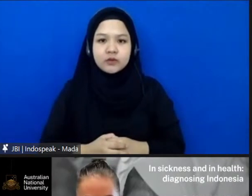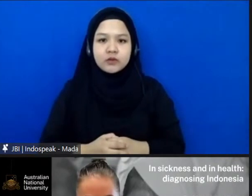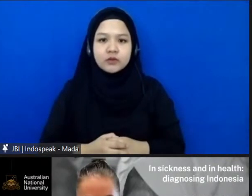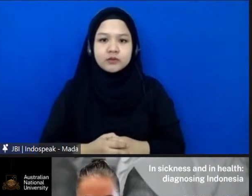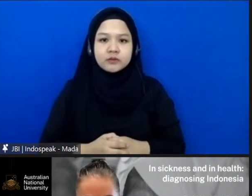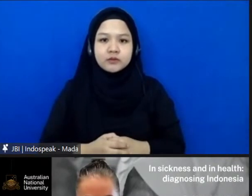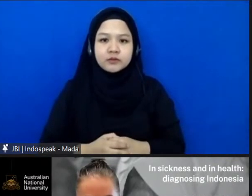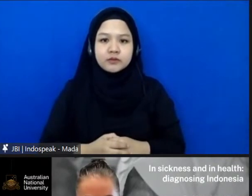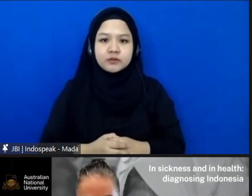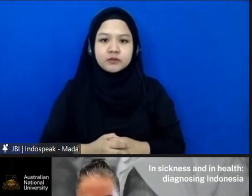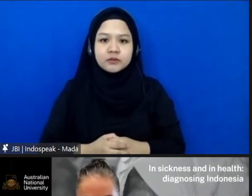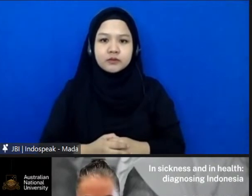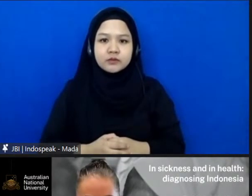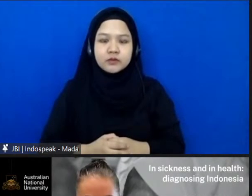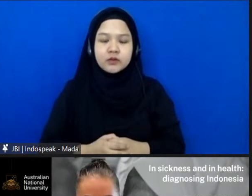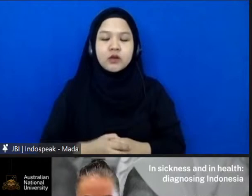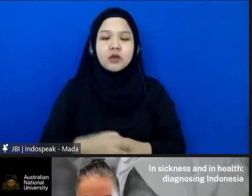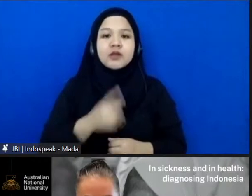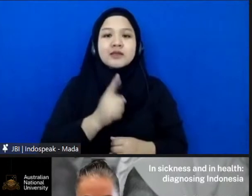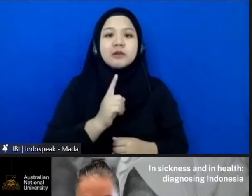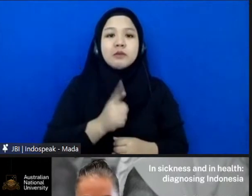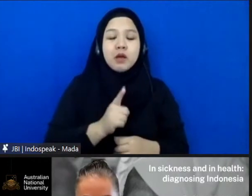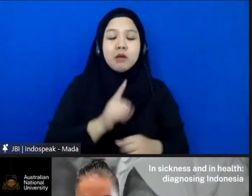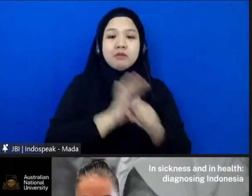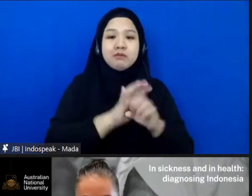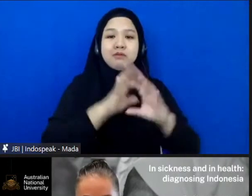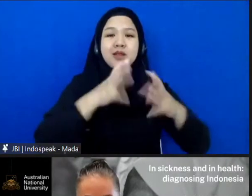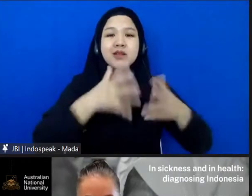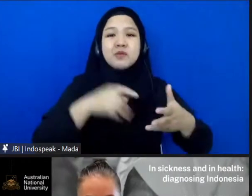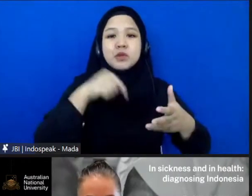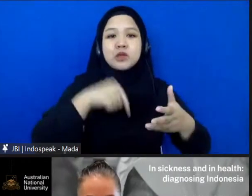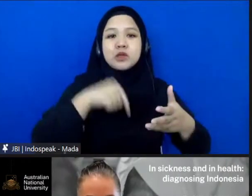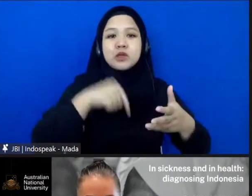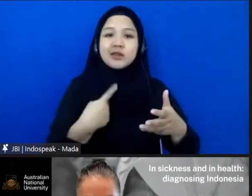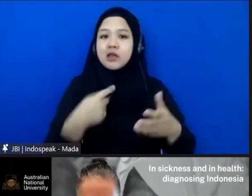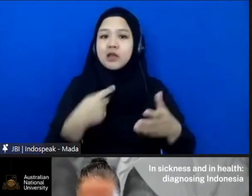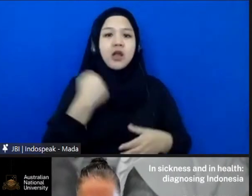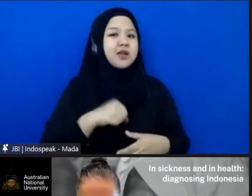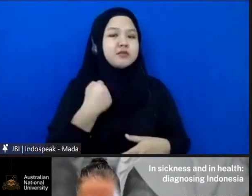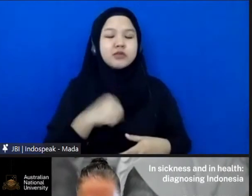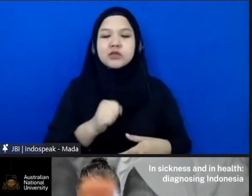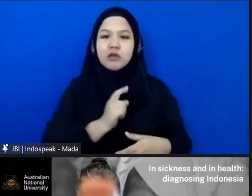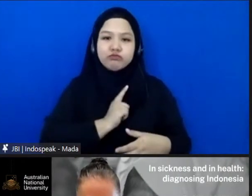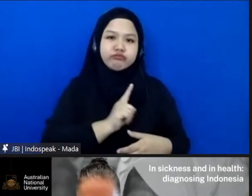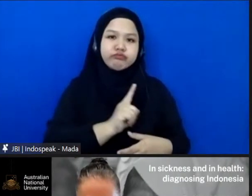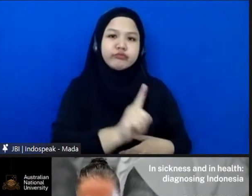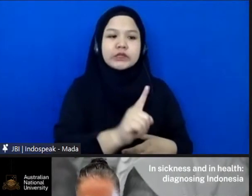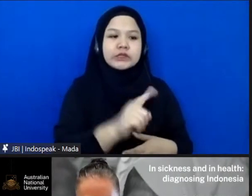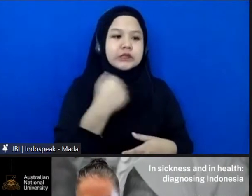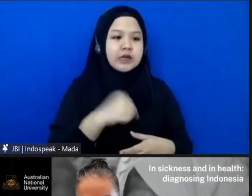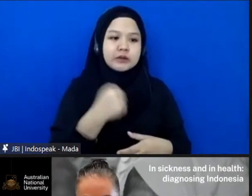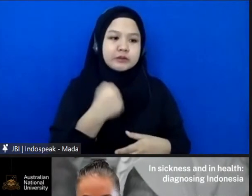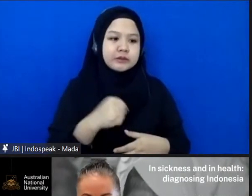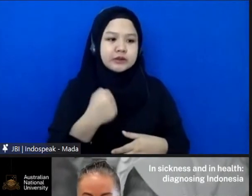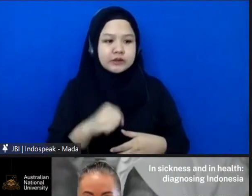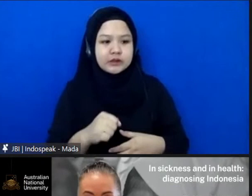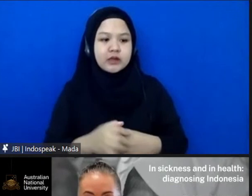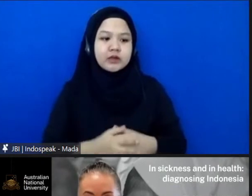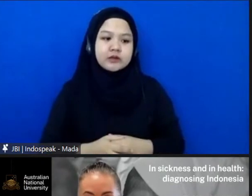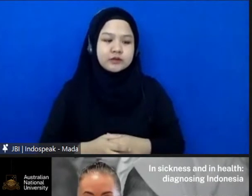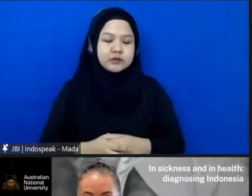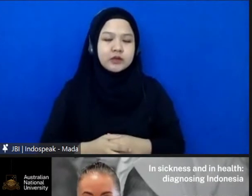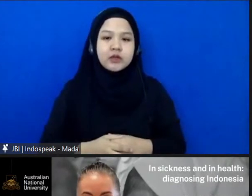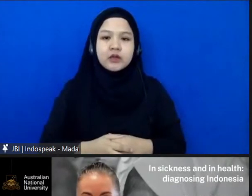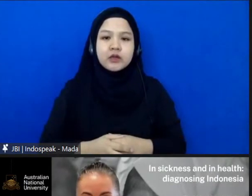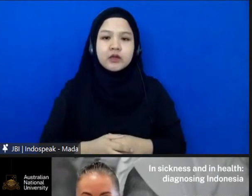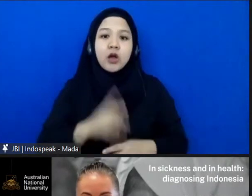can't recover alone from this pandemic, that our individual recoveries rely directly upon the broader